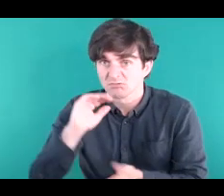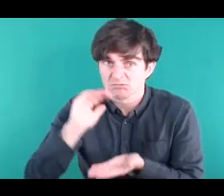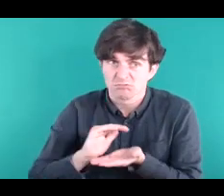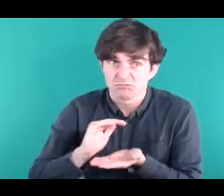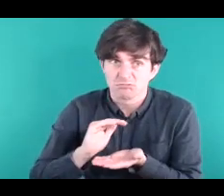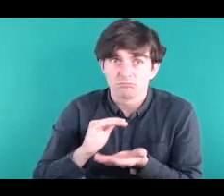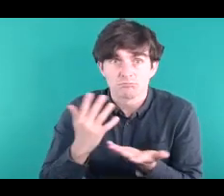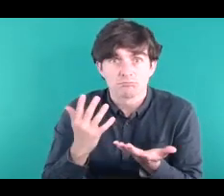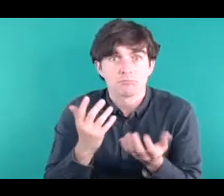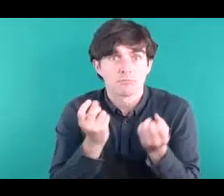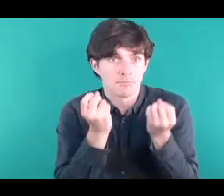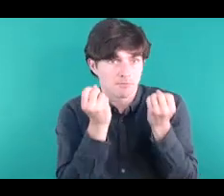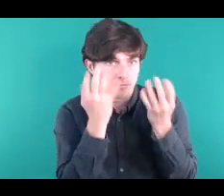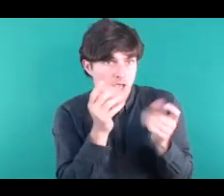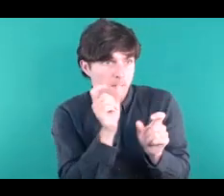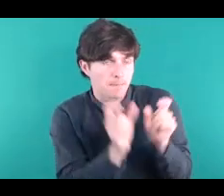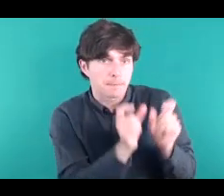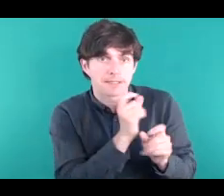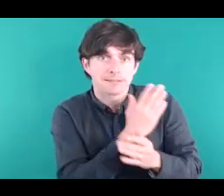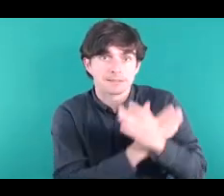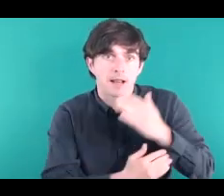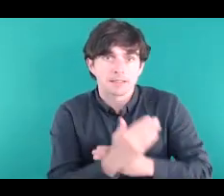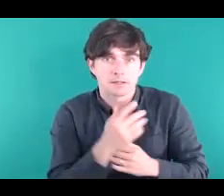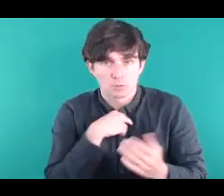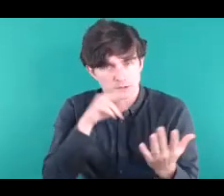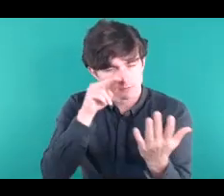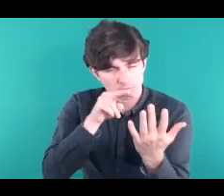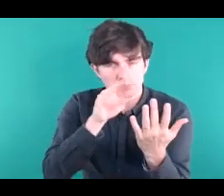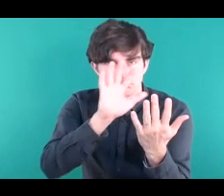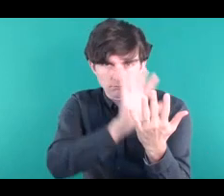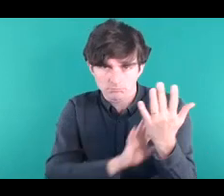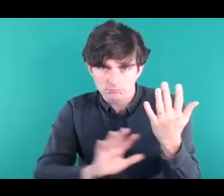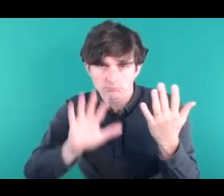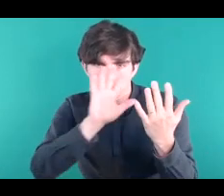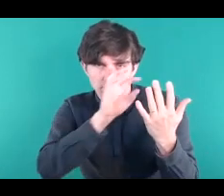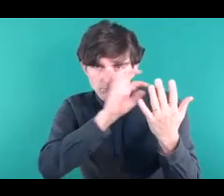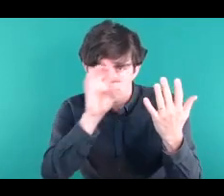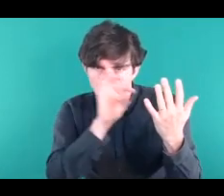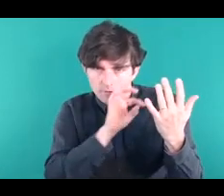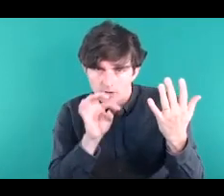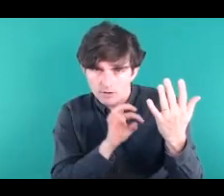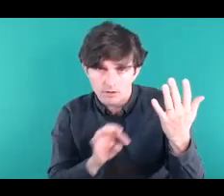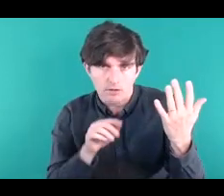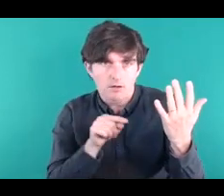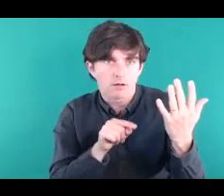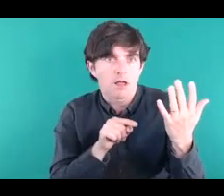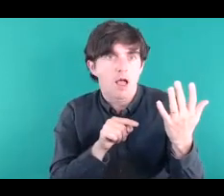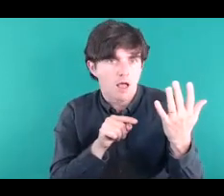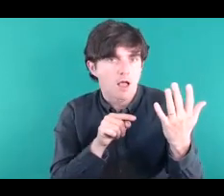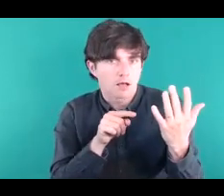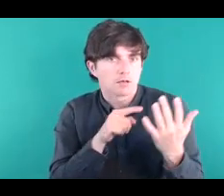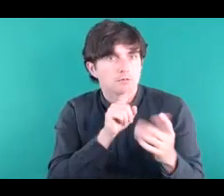on their own house, like they are renting, or they are joining with other extended family. So they